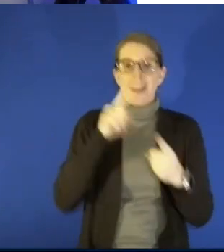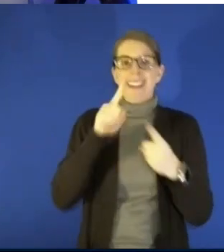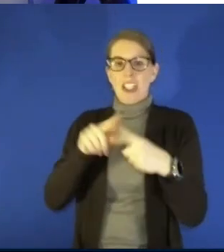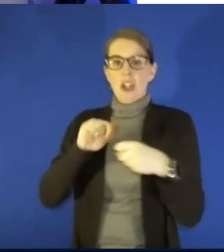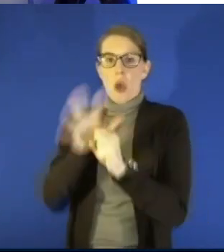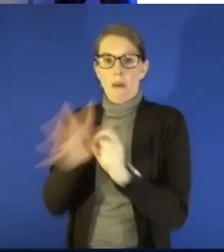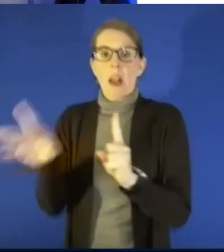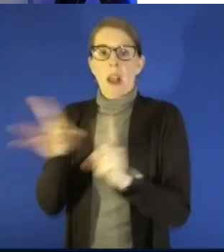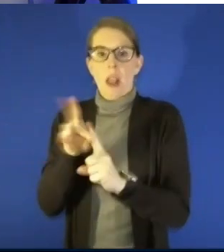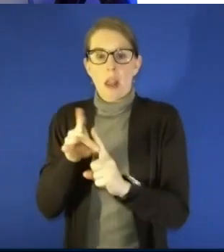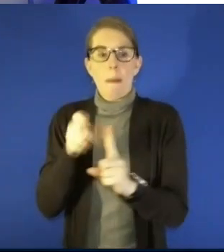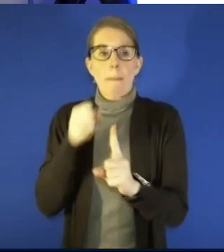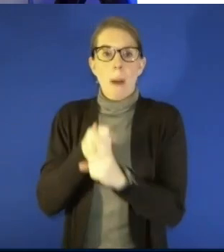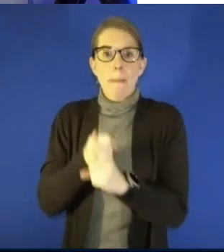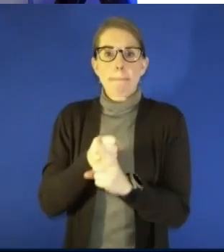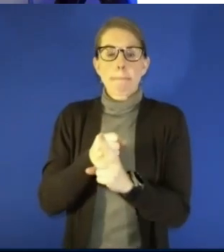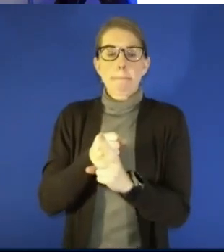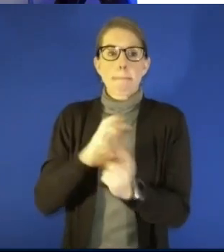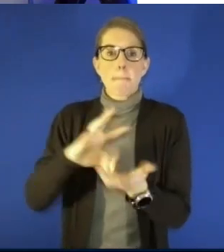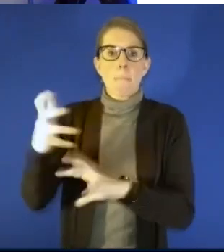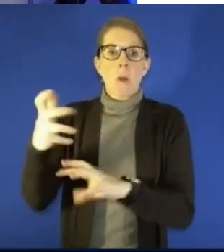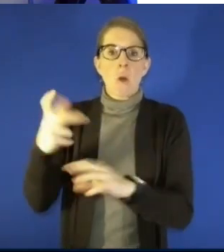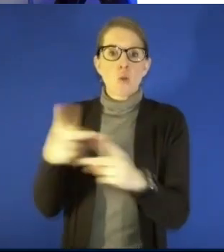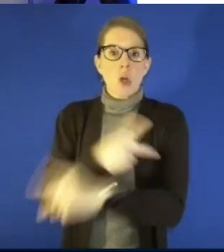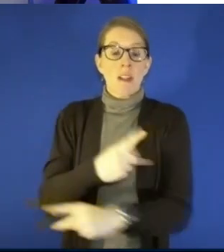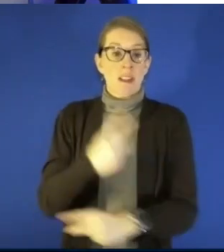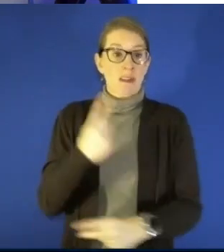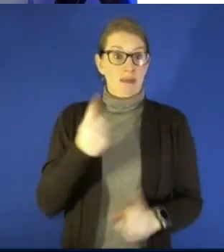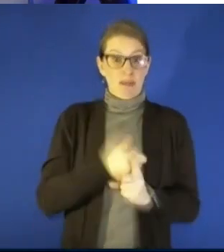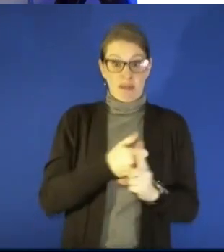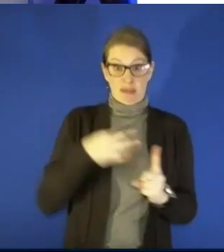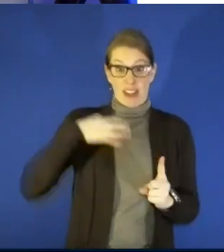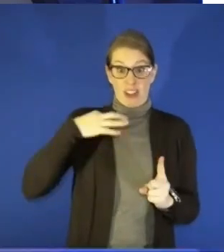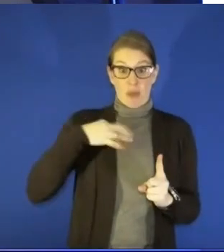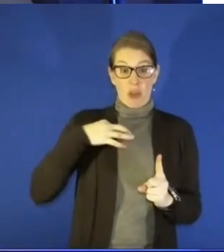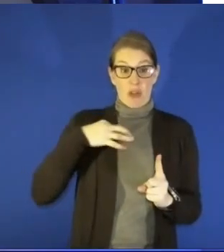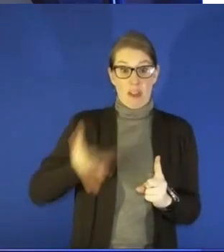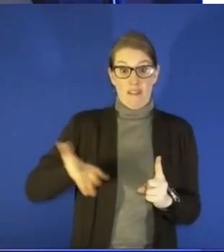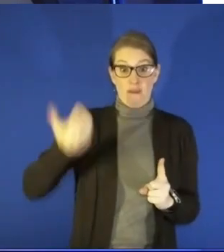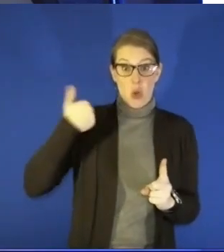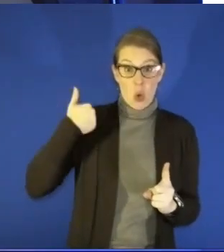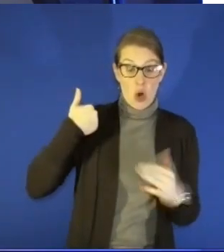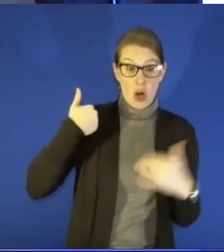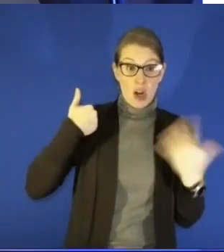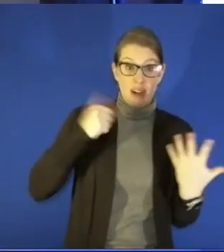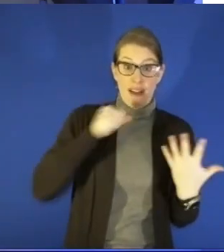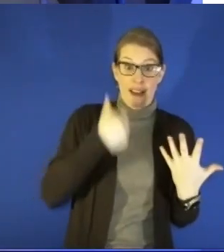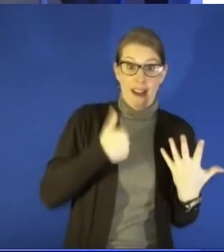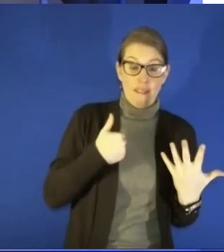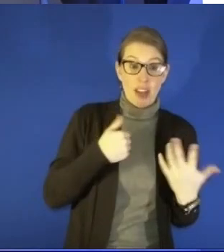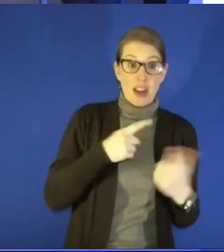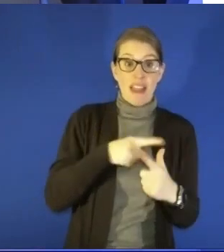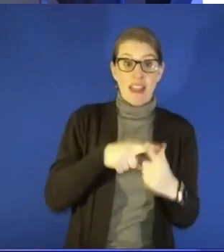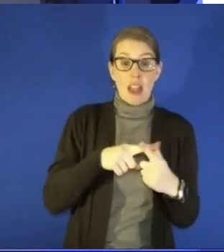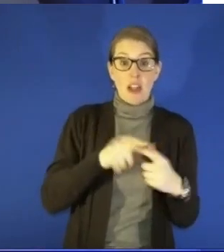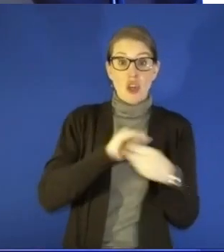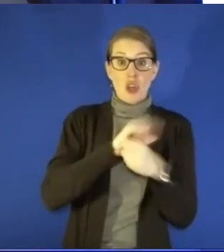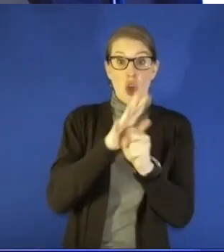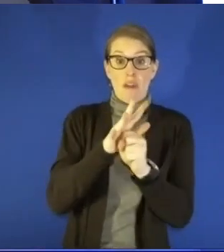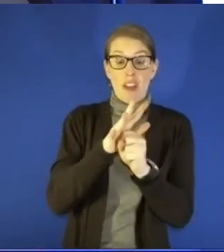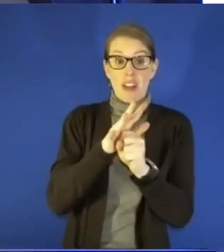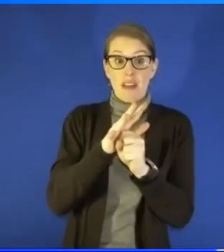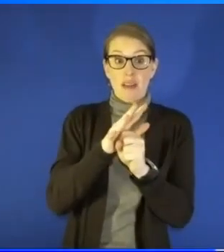that person be eligible? Maybe somebody who didn't have it but then gets COVID, it starts up again? Well, as long as